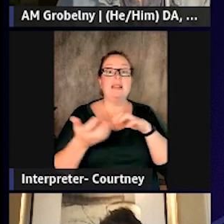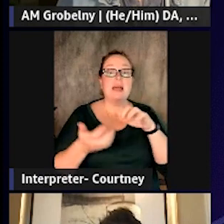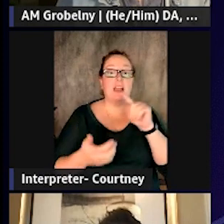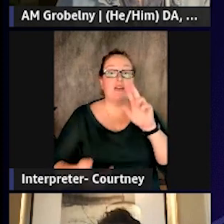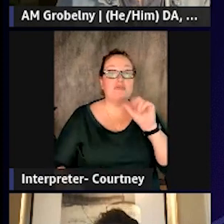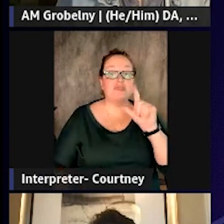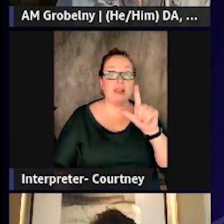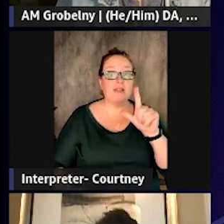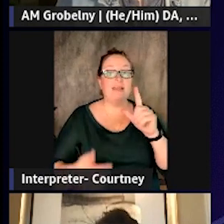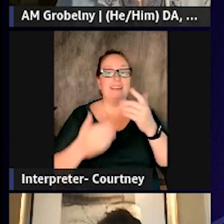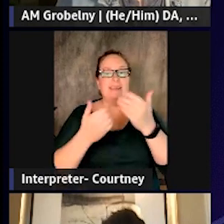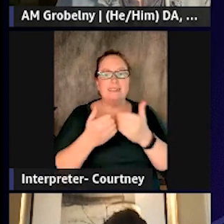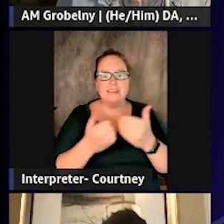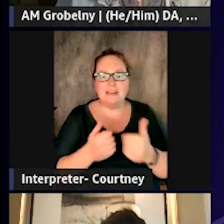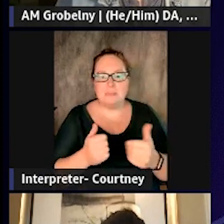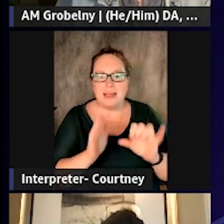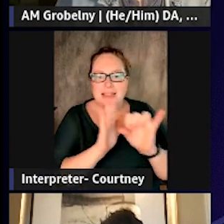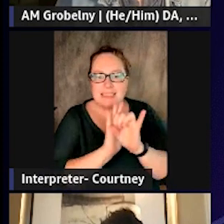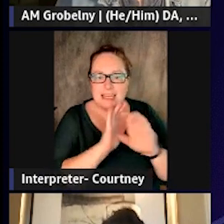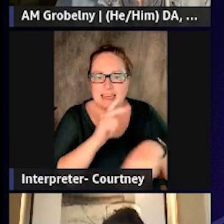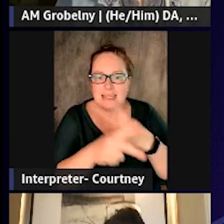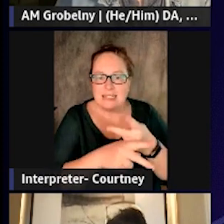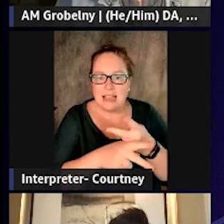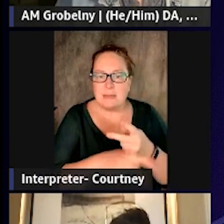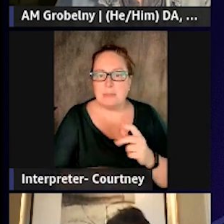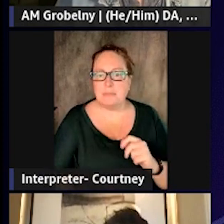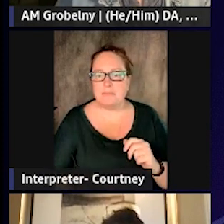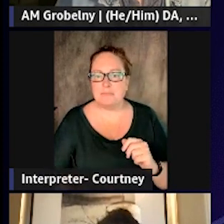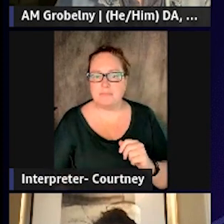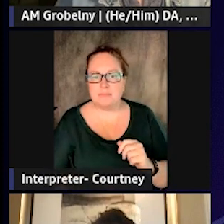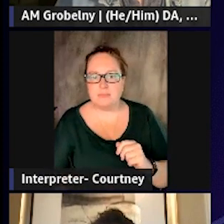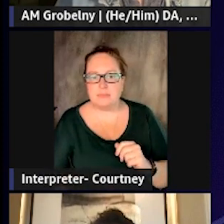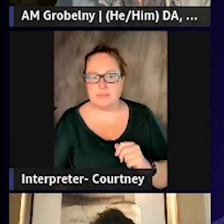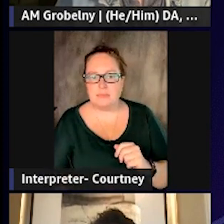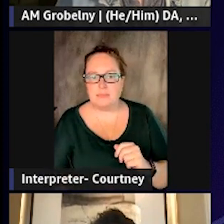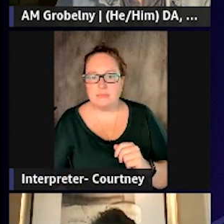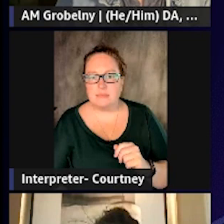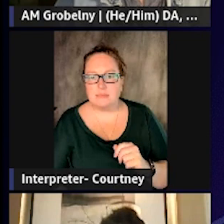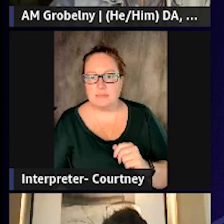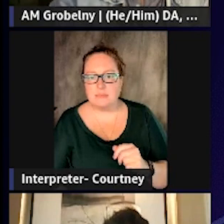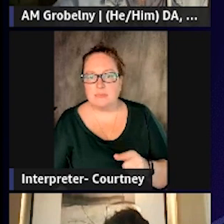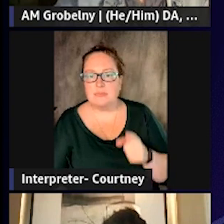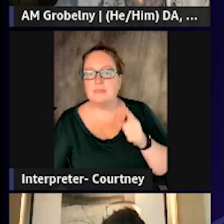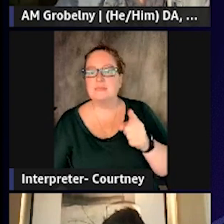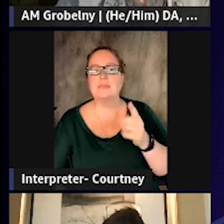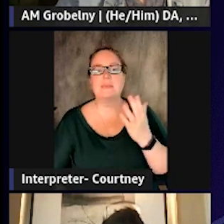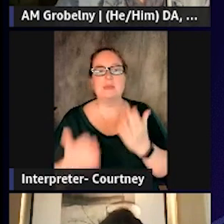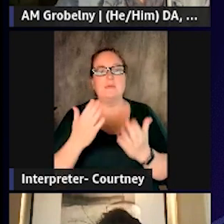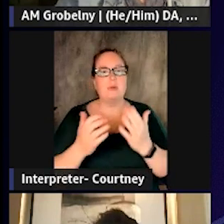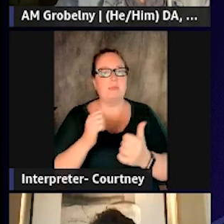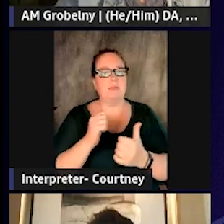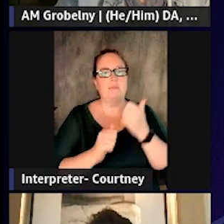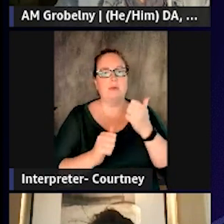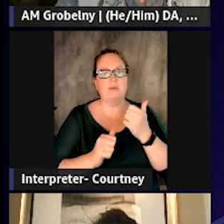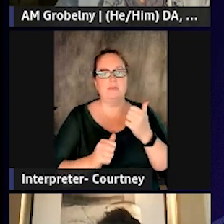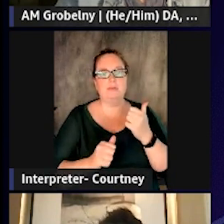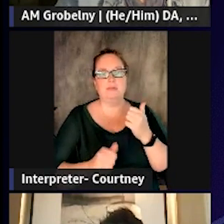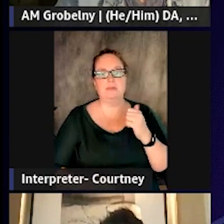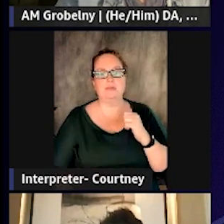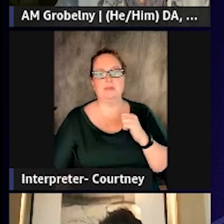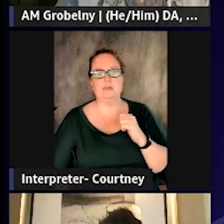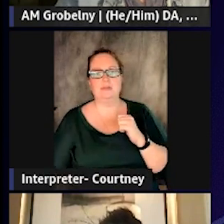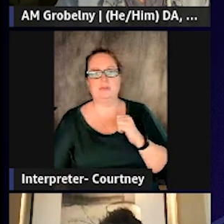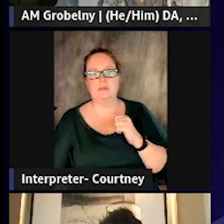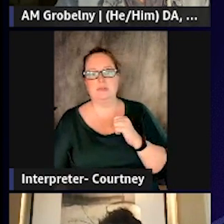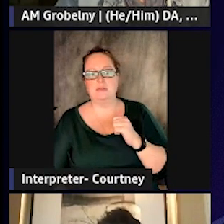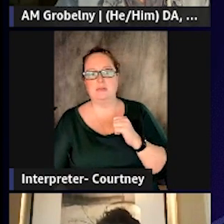type. So you can see that assumed role is one of the most. These ones aren't probably the most interesting things, but I can see by event name as well.